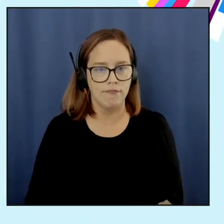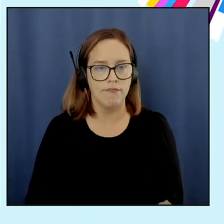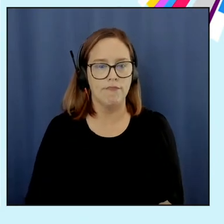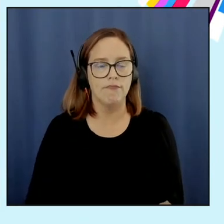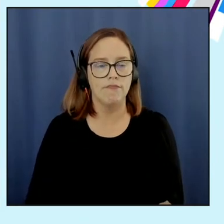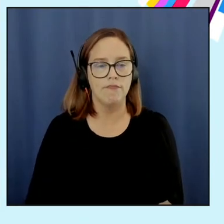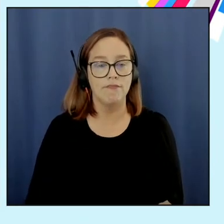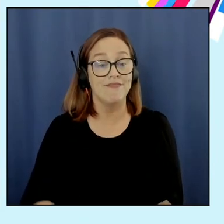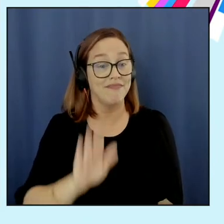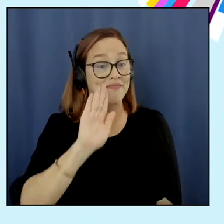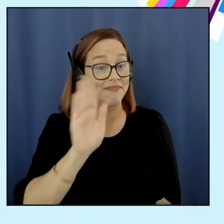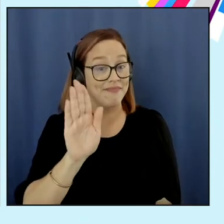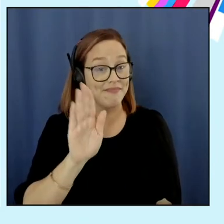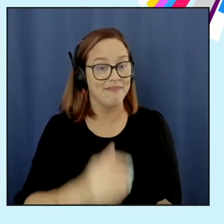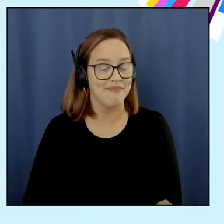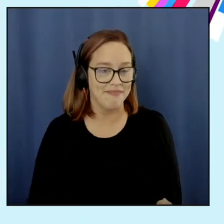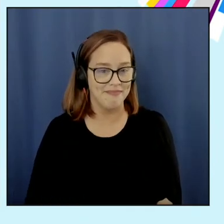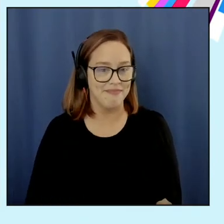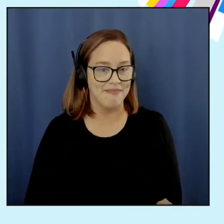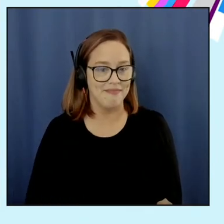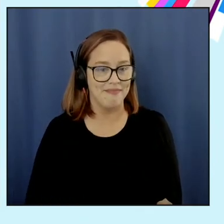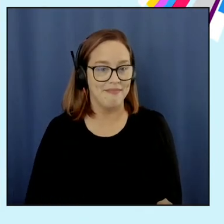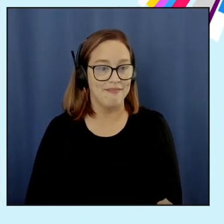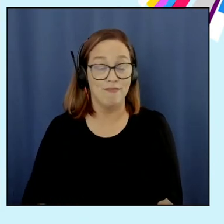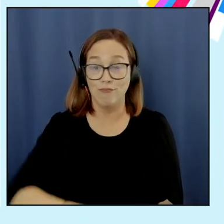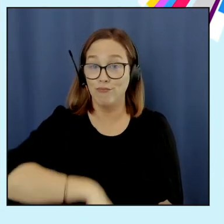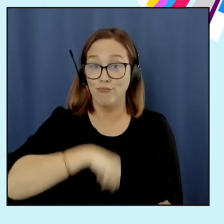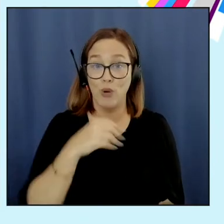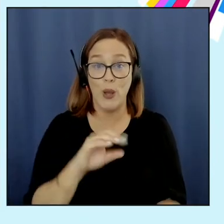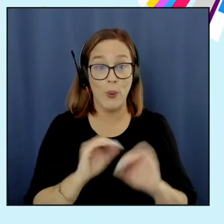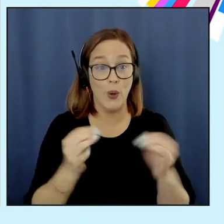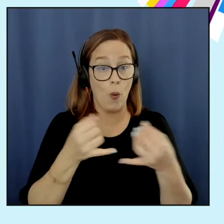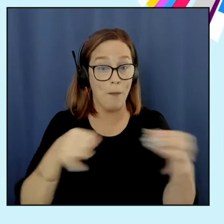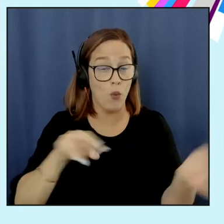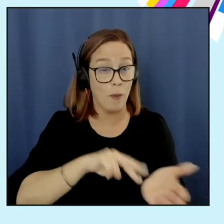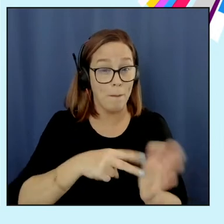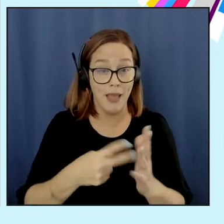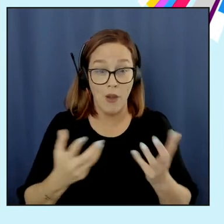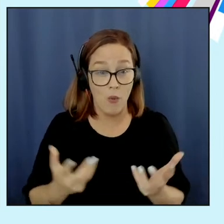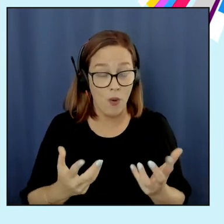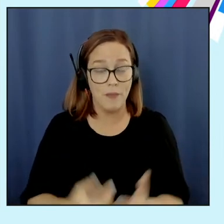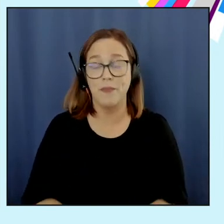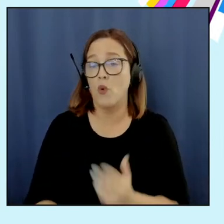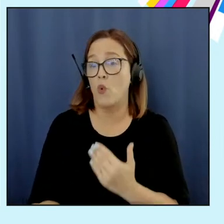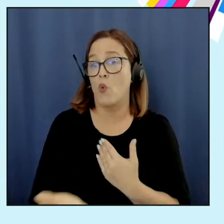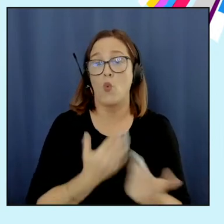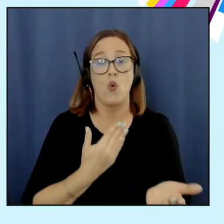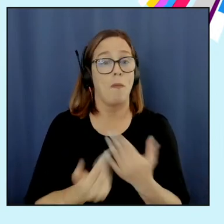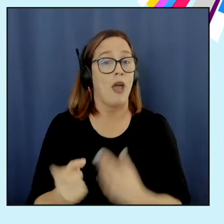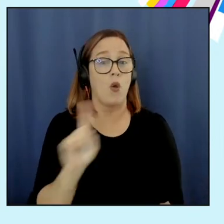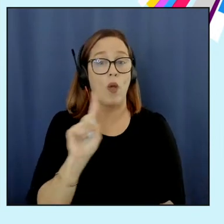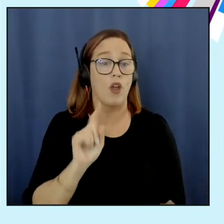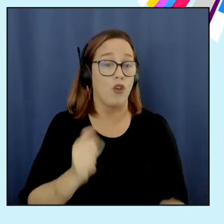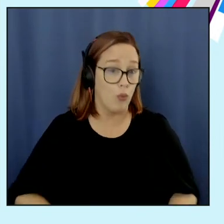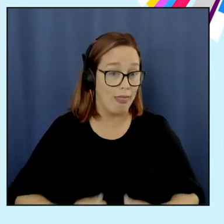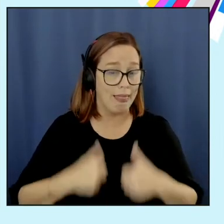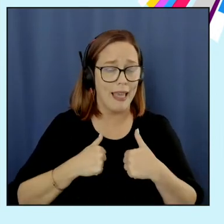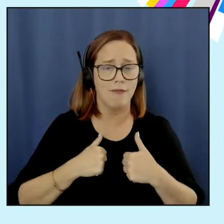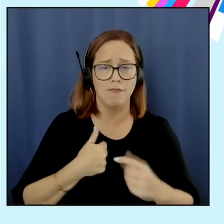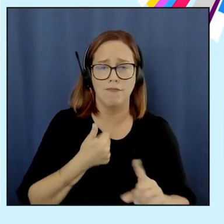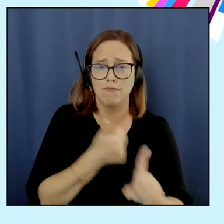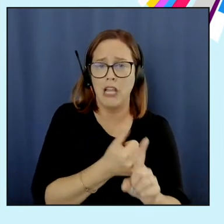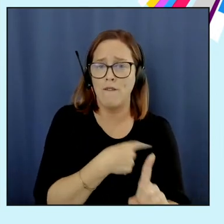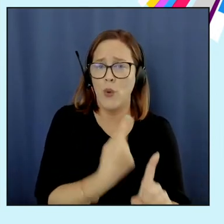Hi. Pride has no border means to us. No matter where you are not alone. We